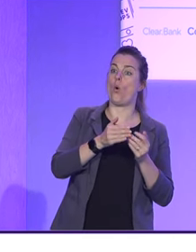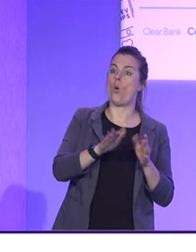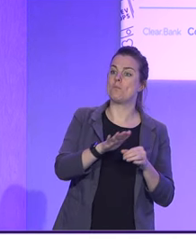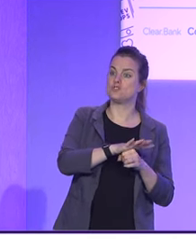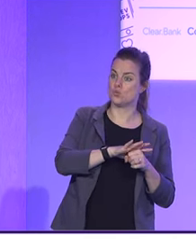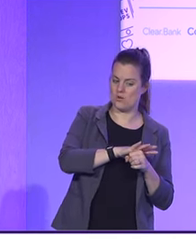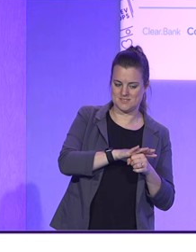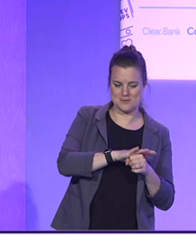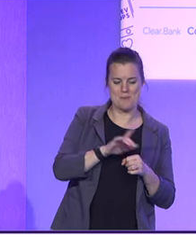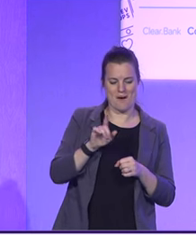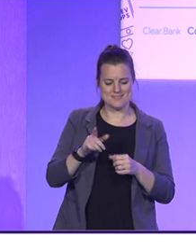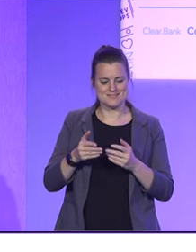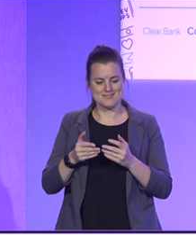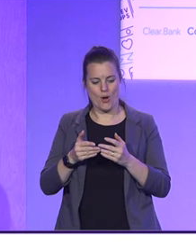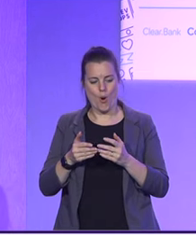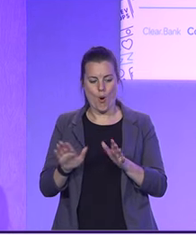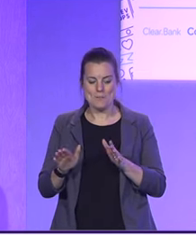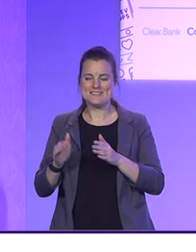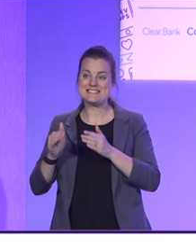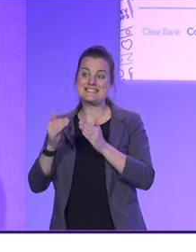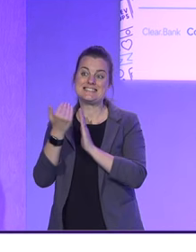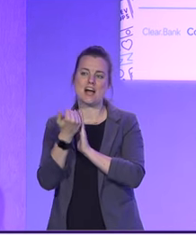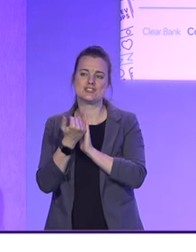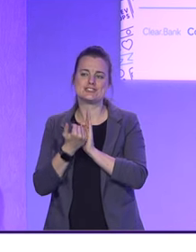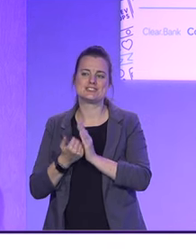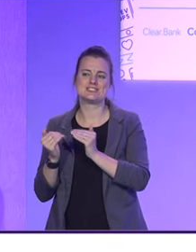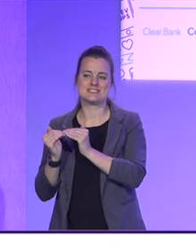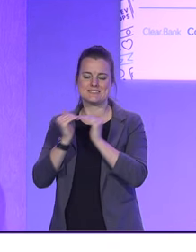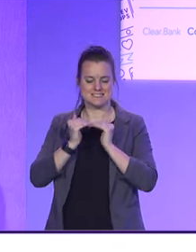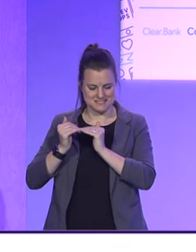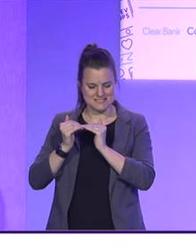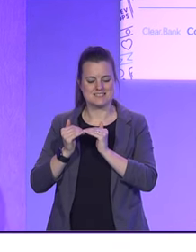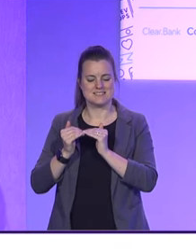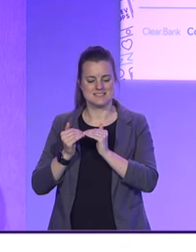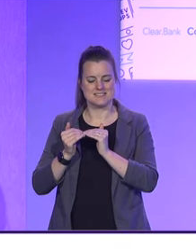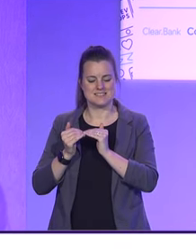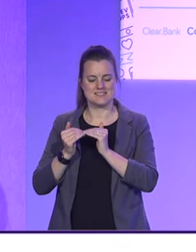Okay? This means, for example, use HTML,